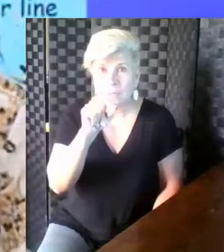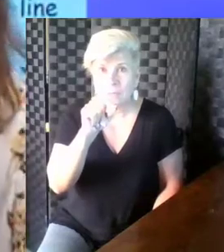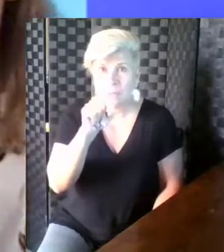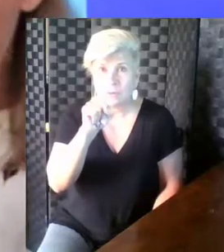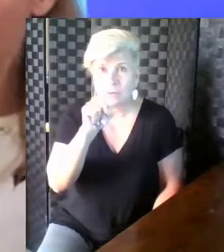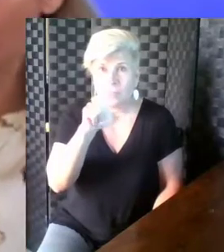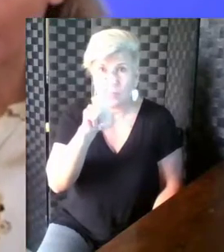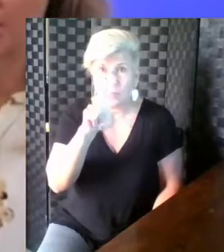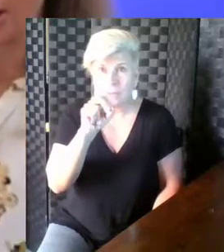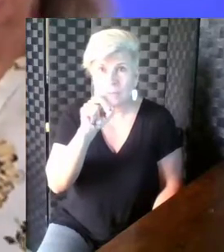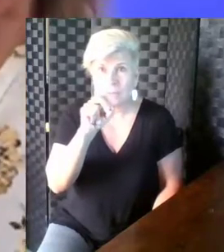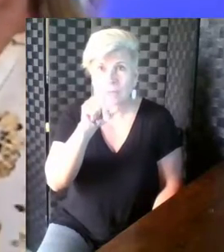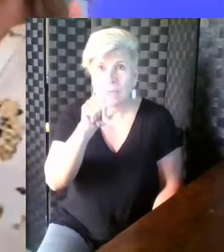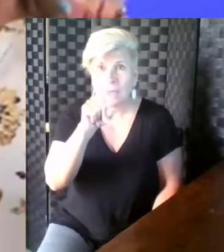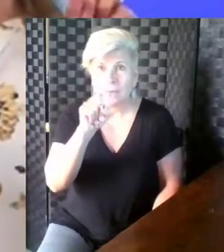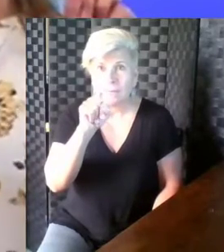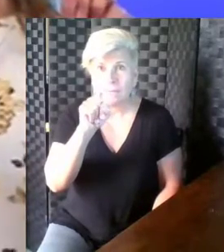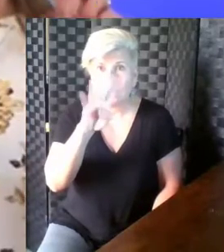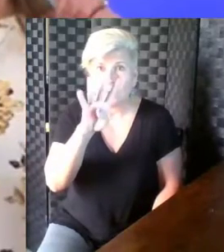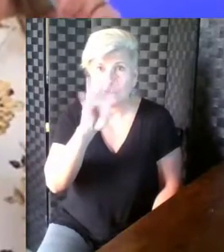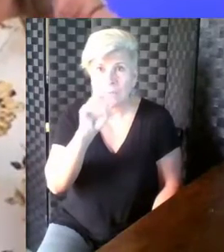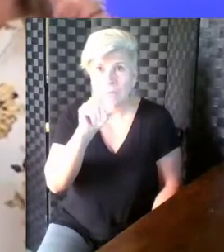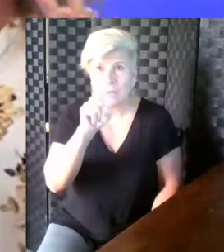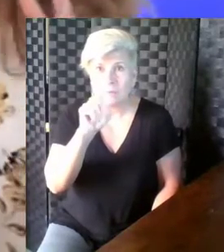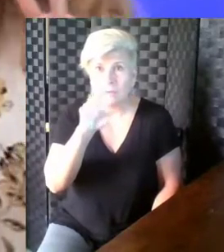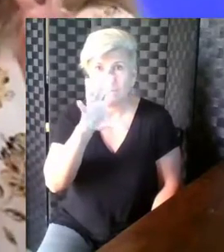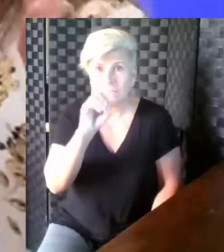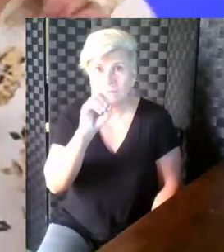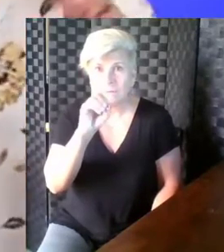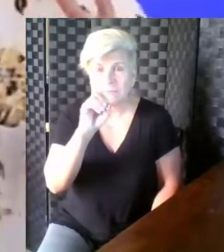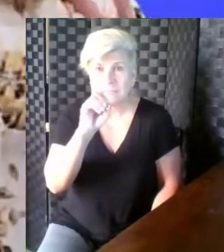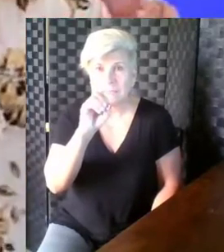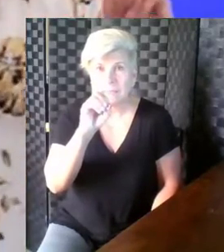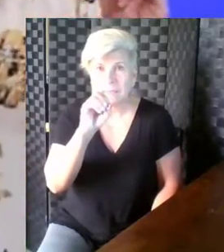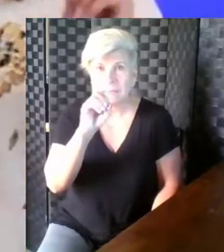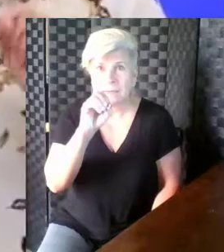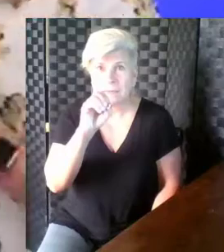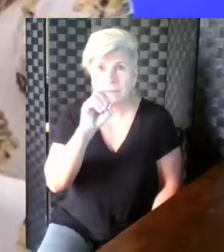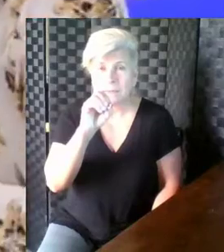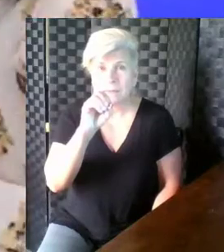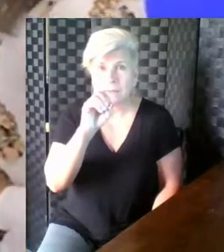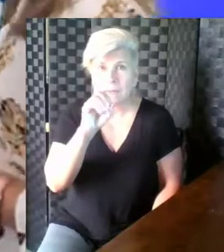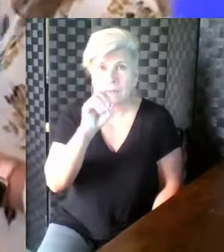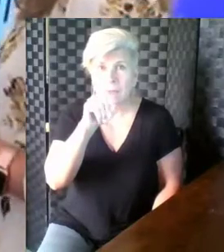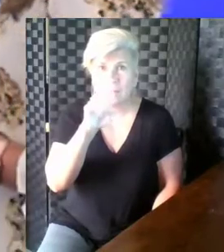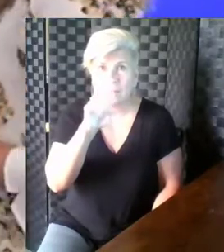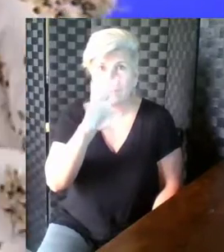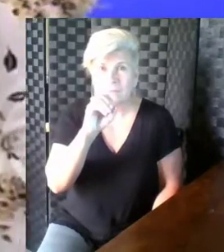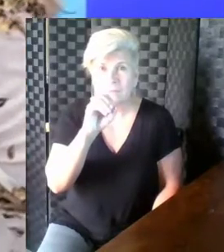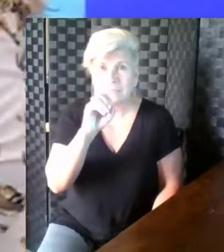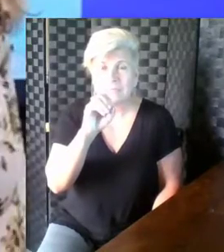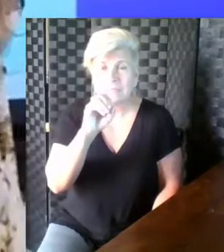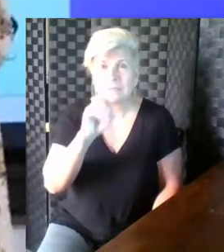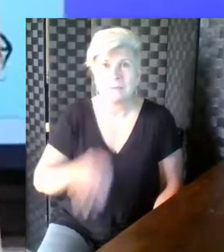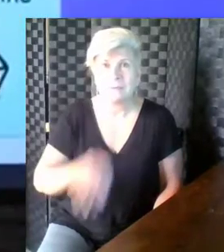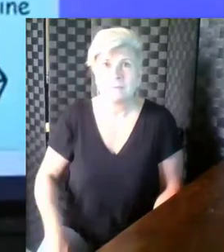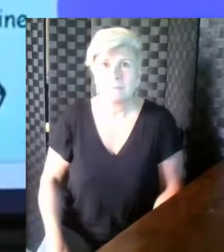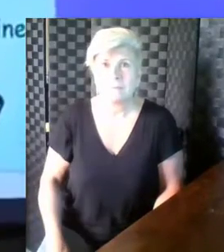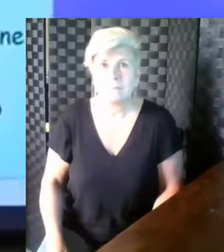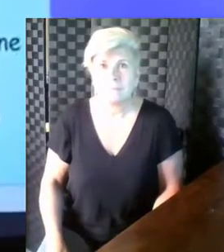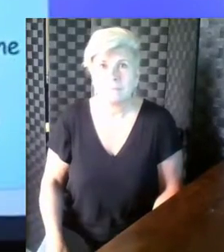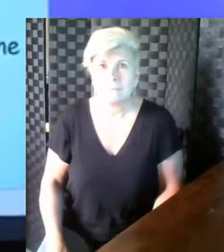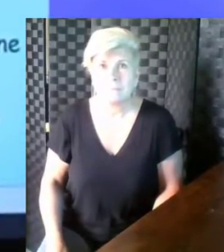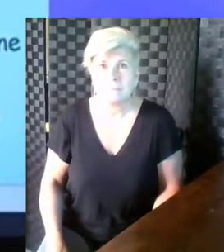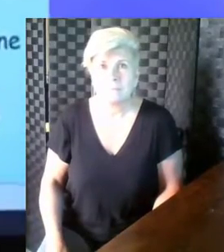120, 130, 140, 150. Oh my gracious, 150. There's